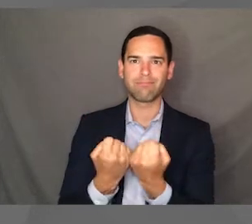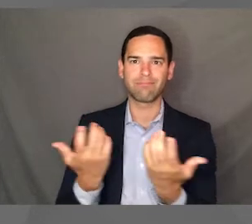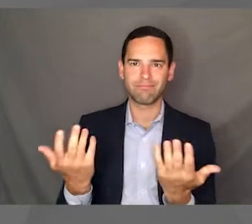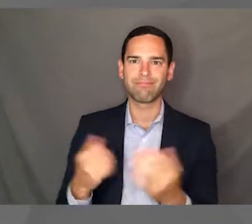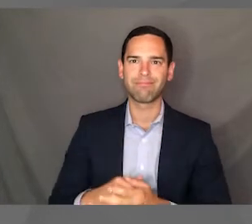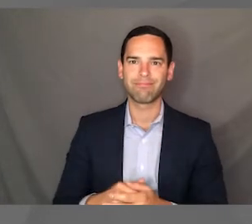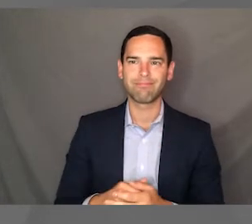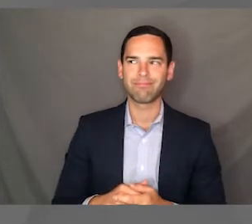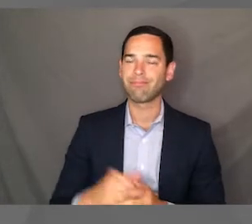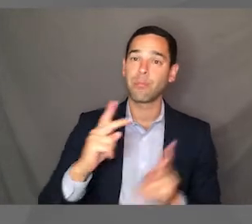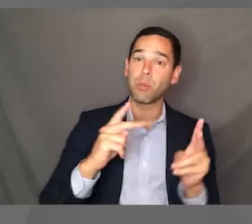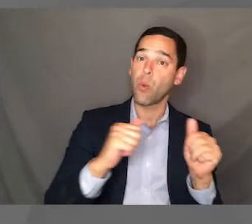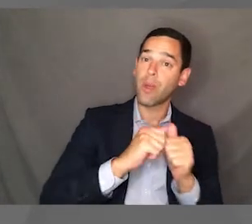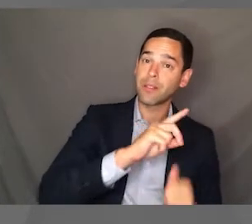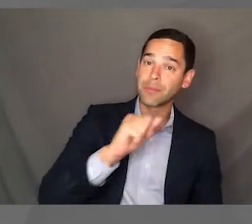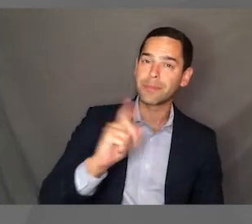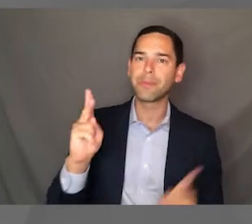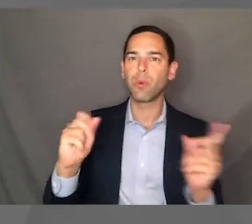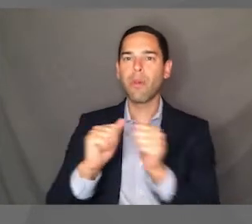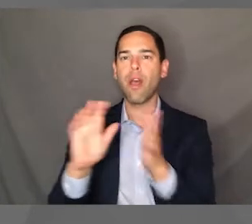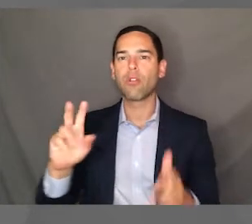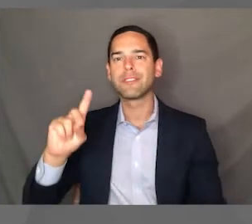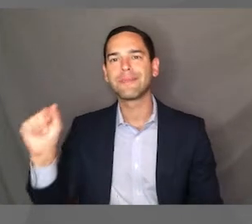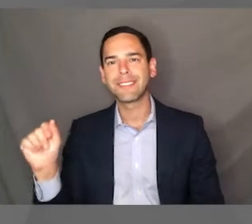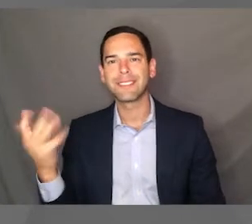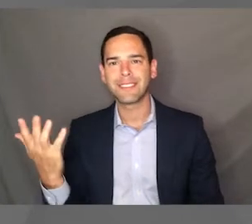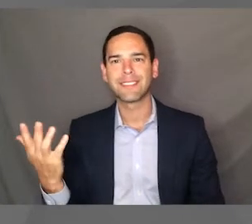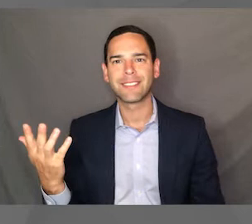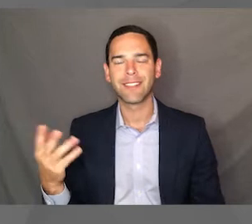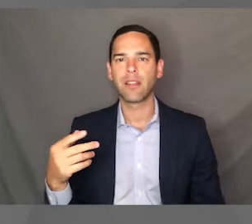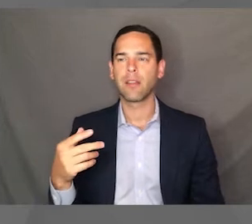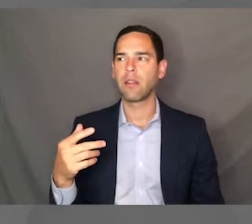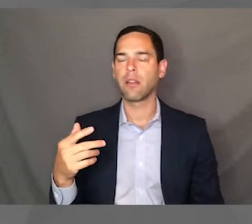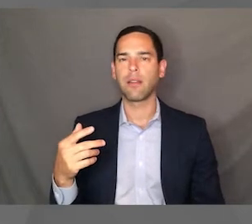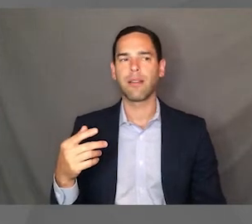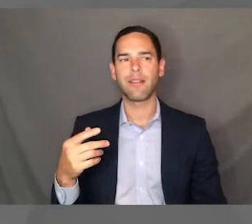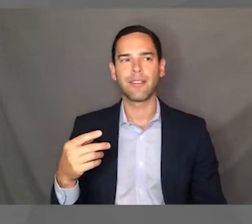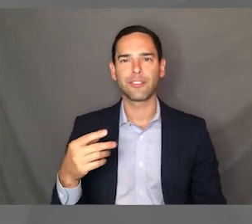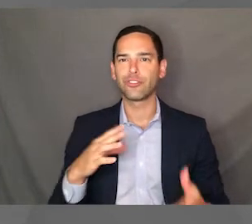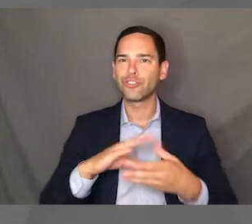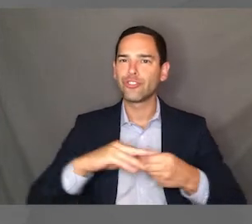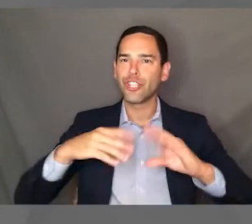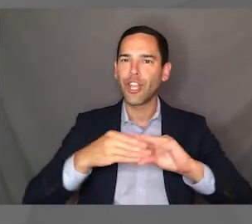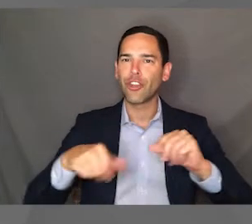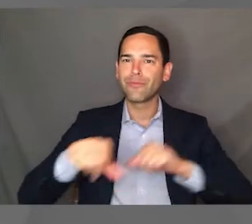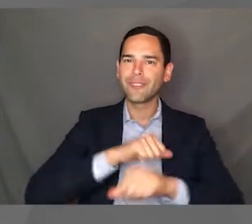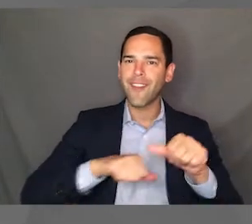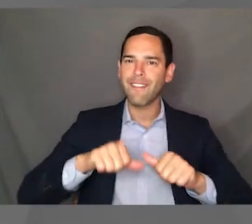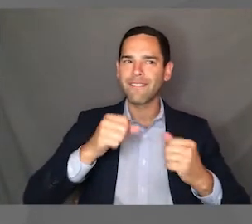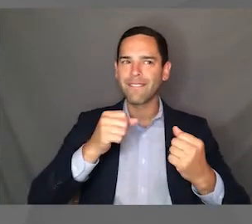with and without disabilities, and share a common understanding among each other. And